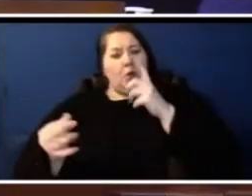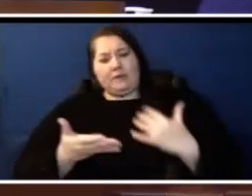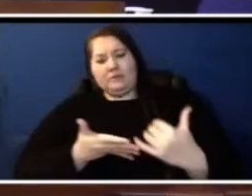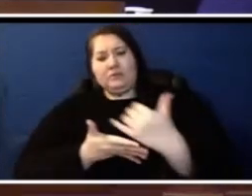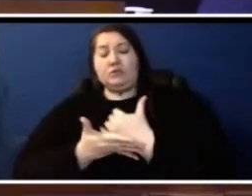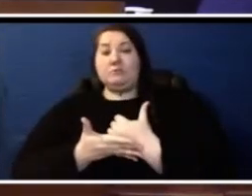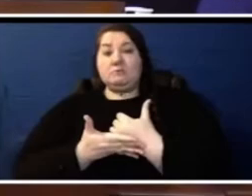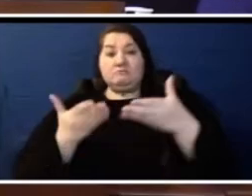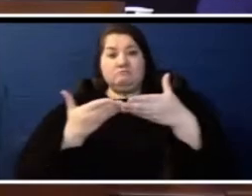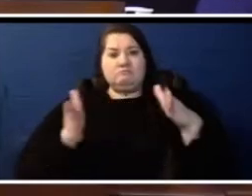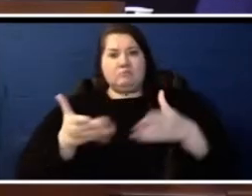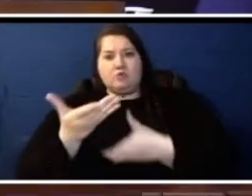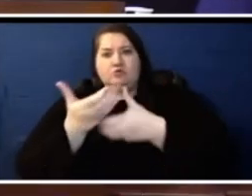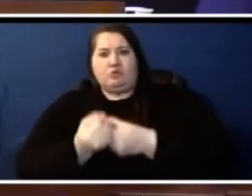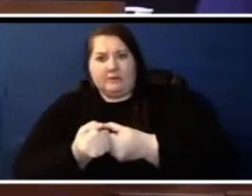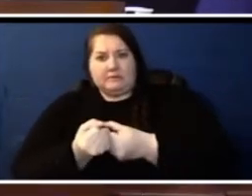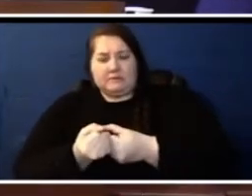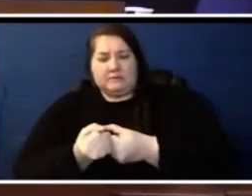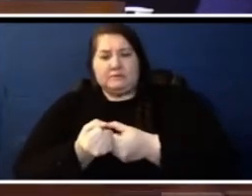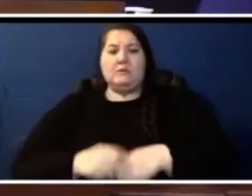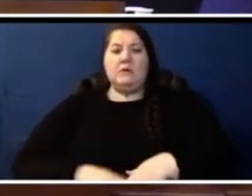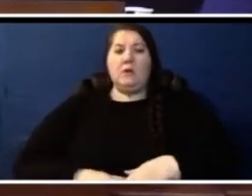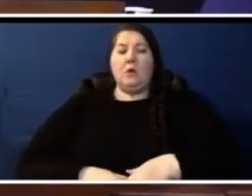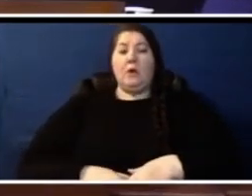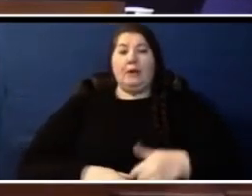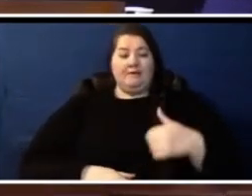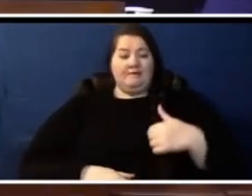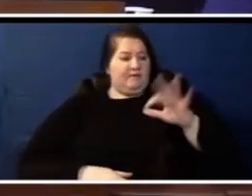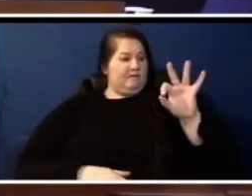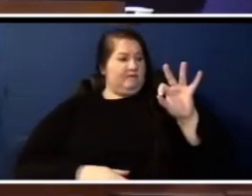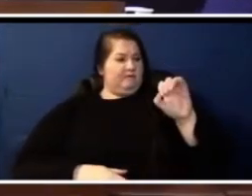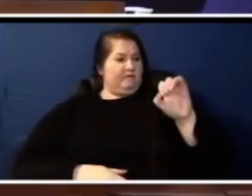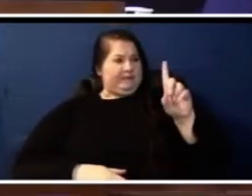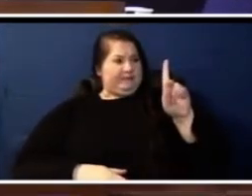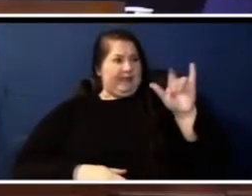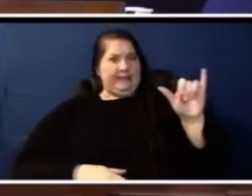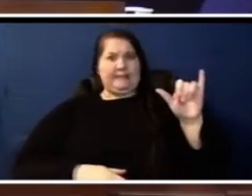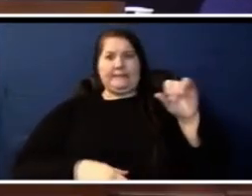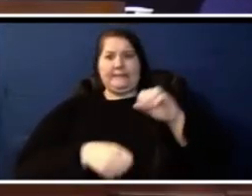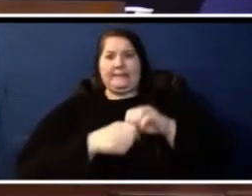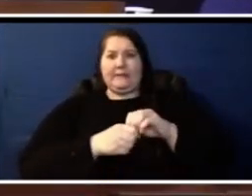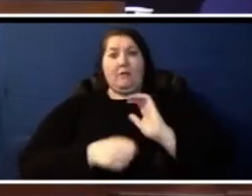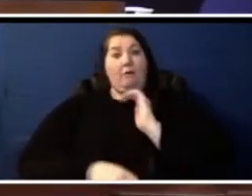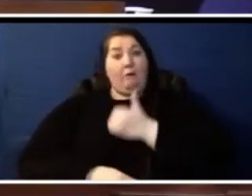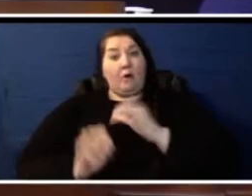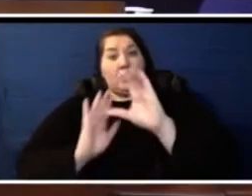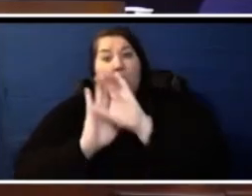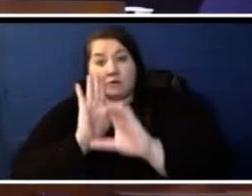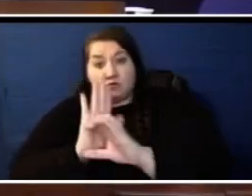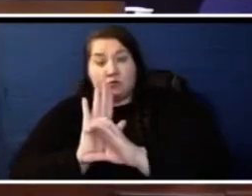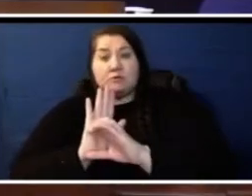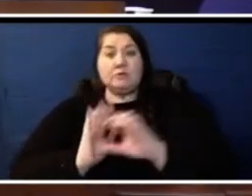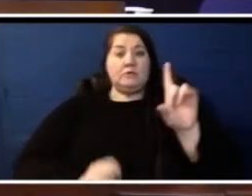trust, who will put fidelity to the Constitution and democracy above all